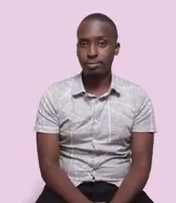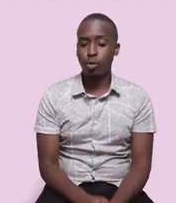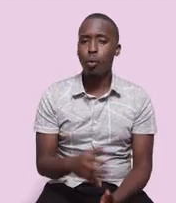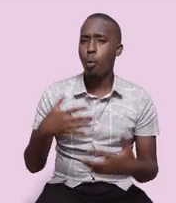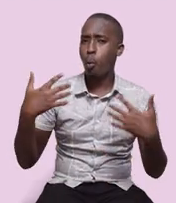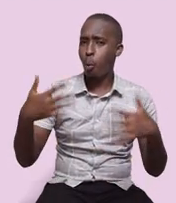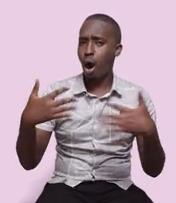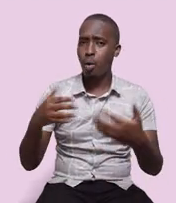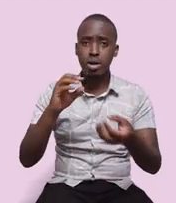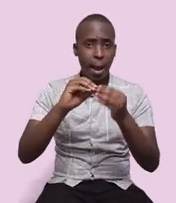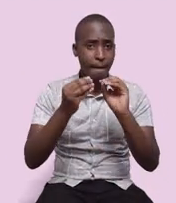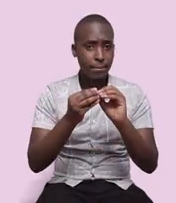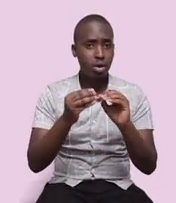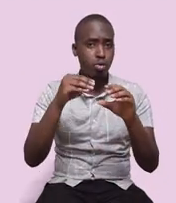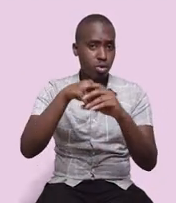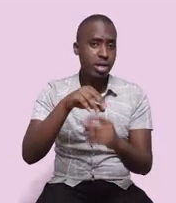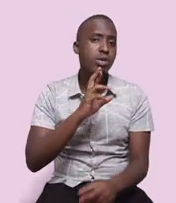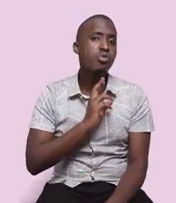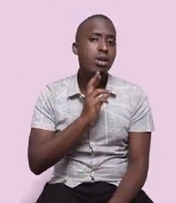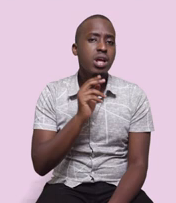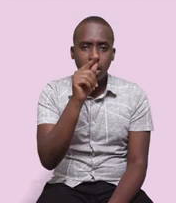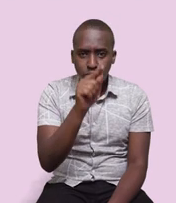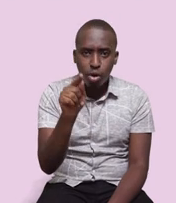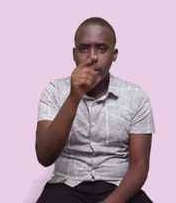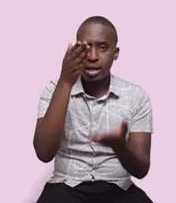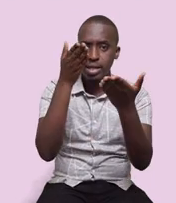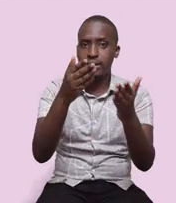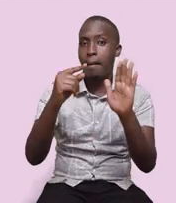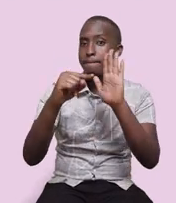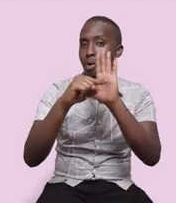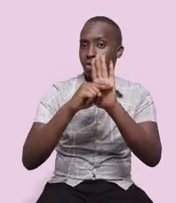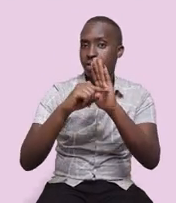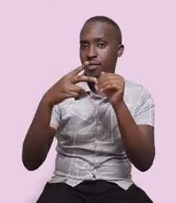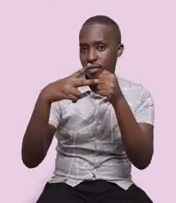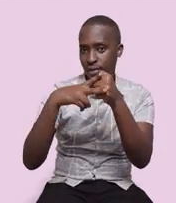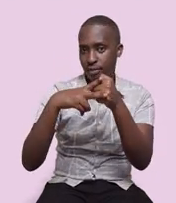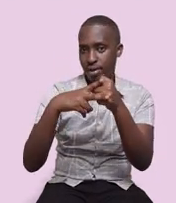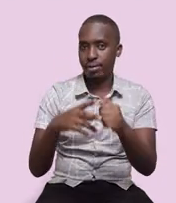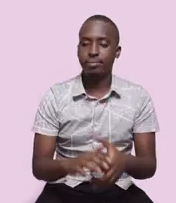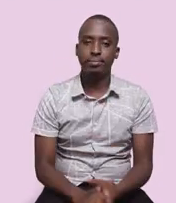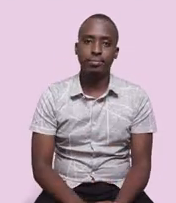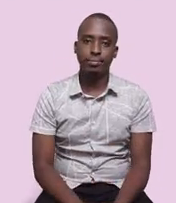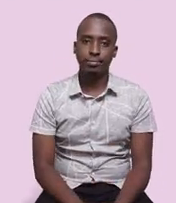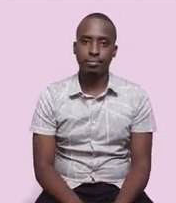Wow, the number on the red dot is positive 7.